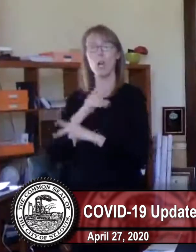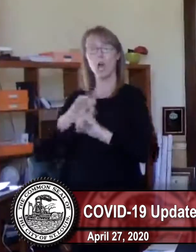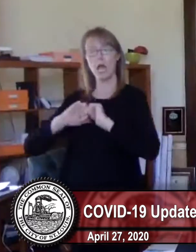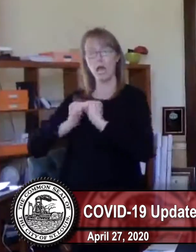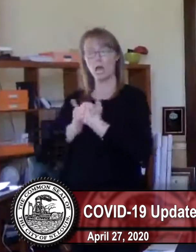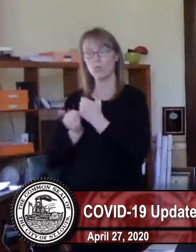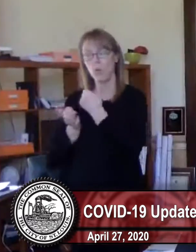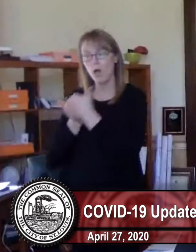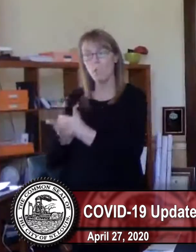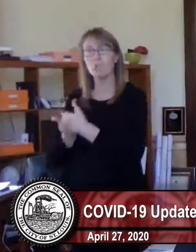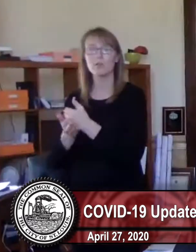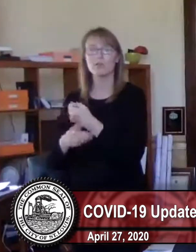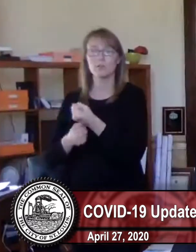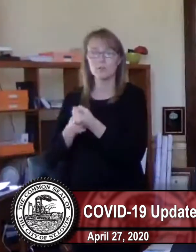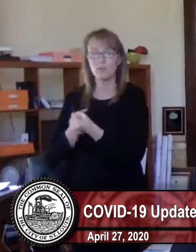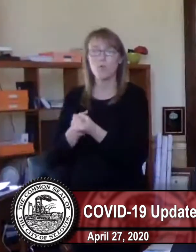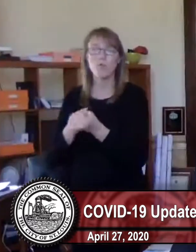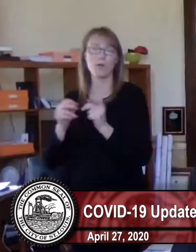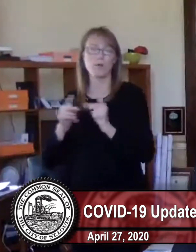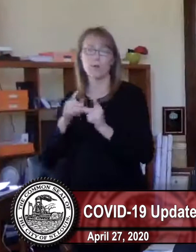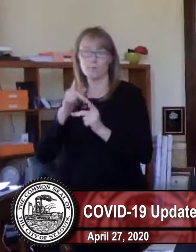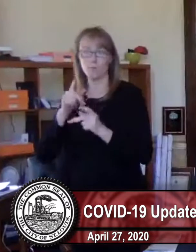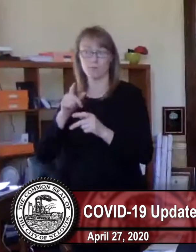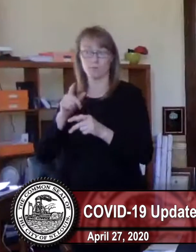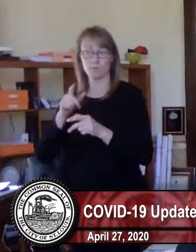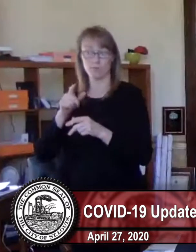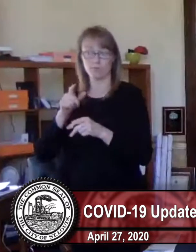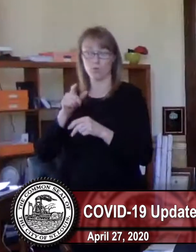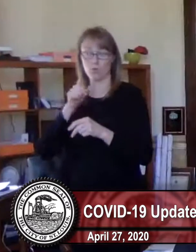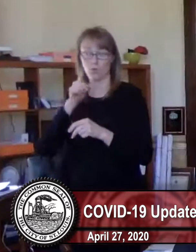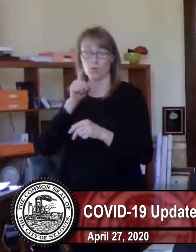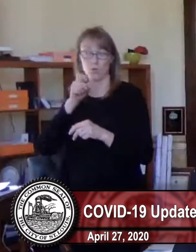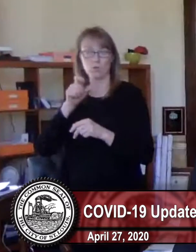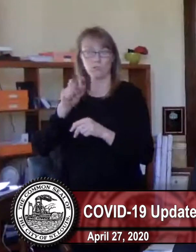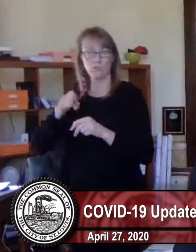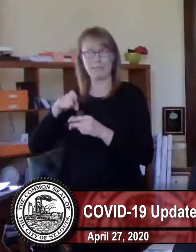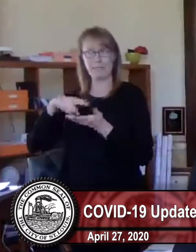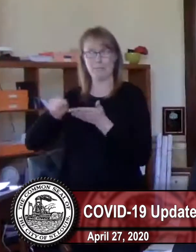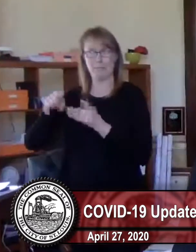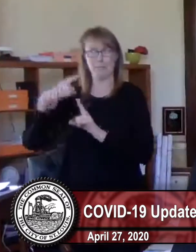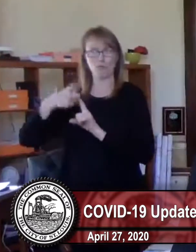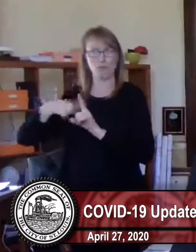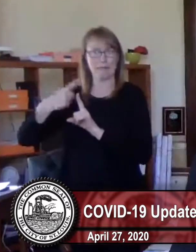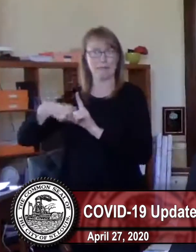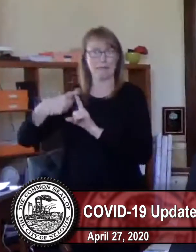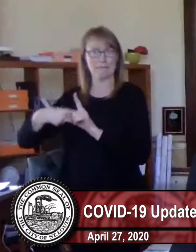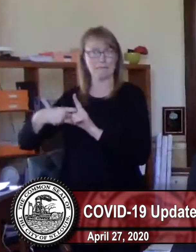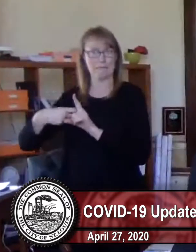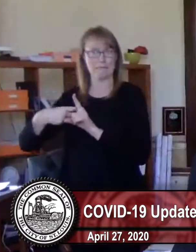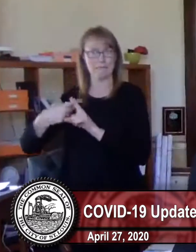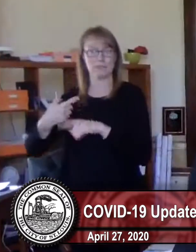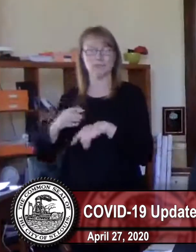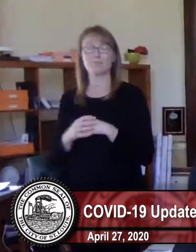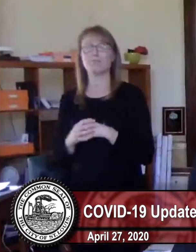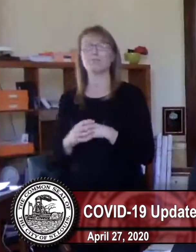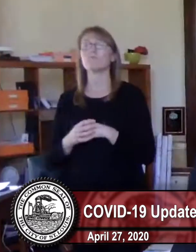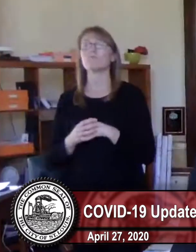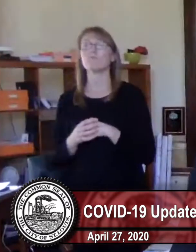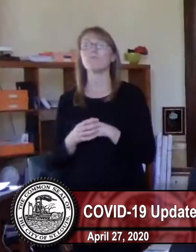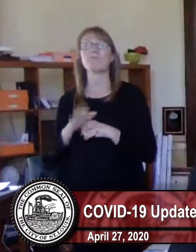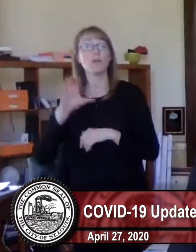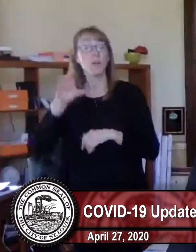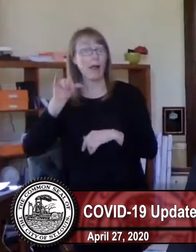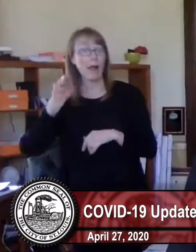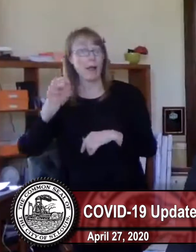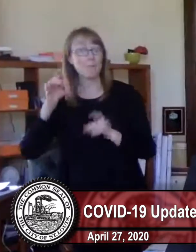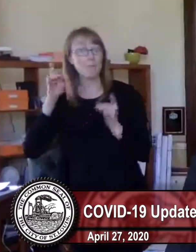down during the stay-at-home order? So violent crime, shootings and homicides has not gone down.